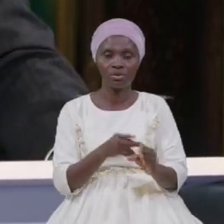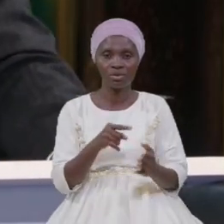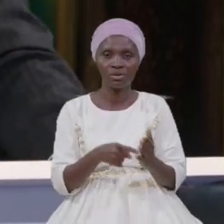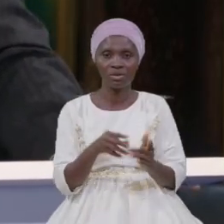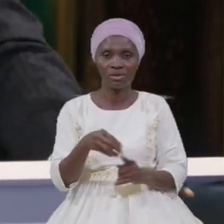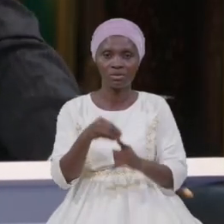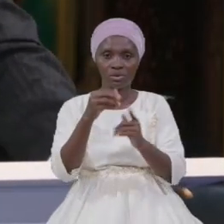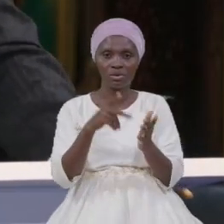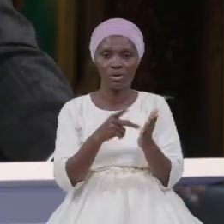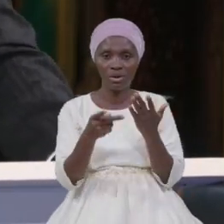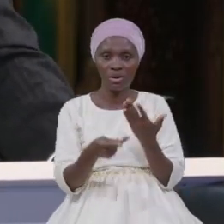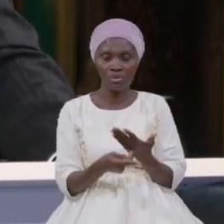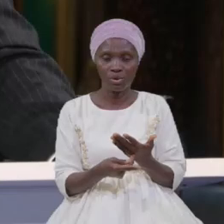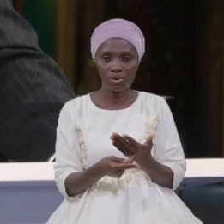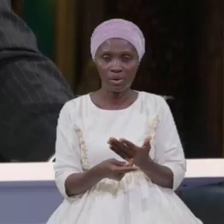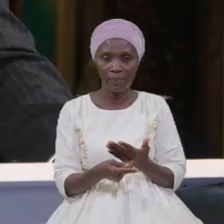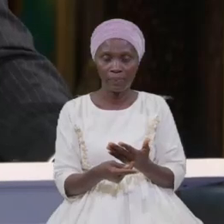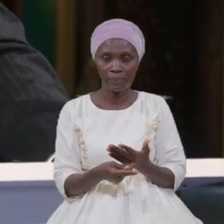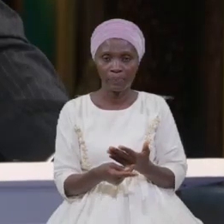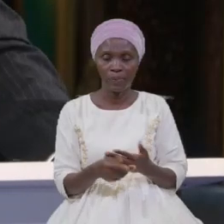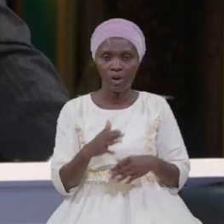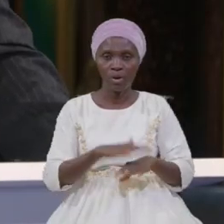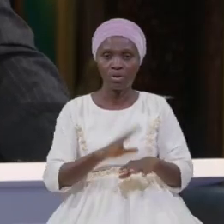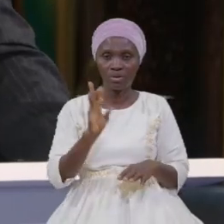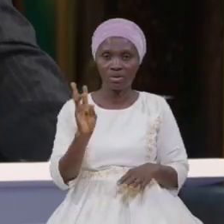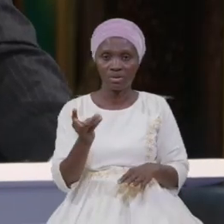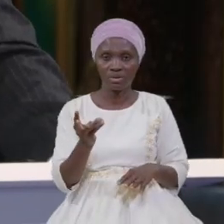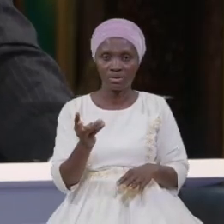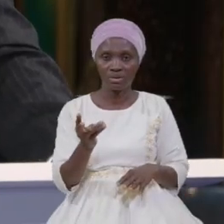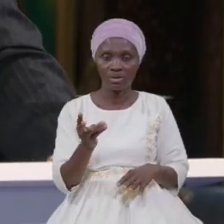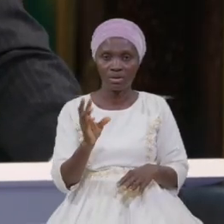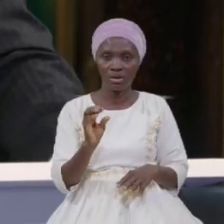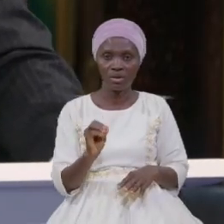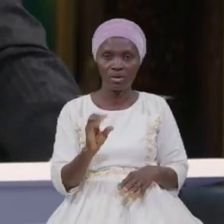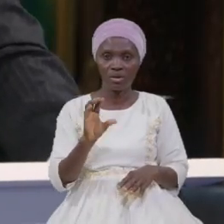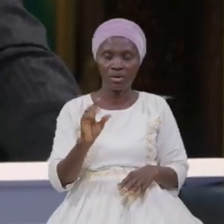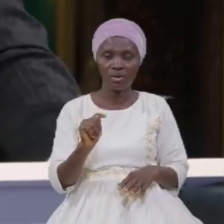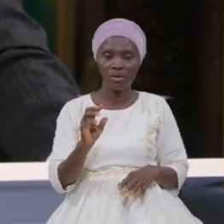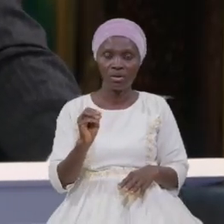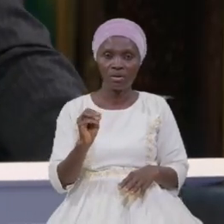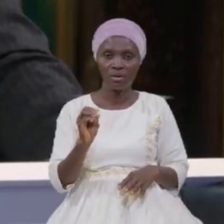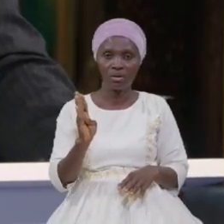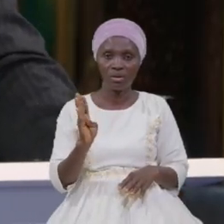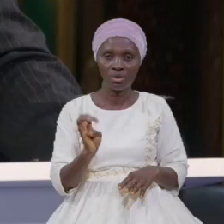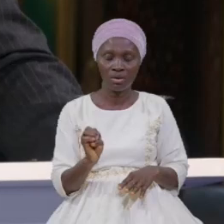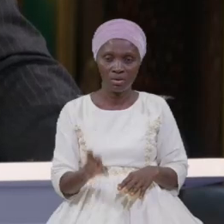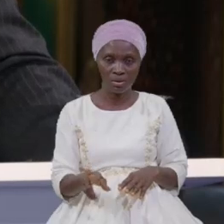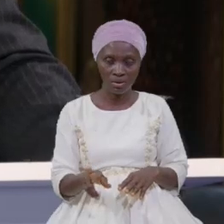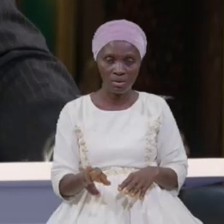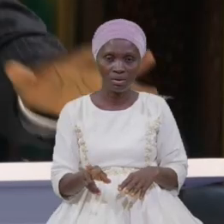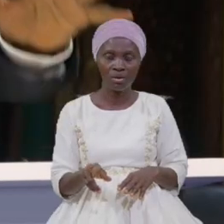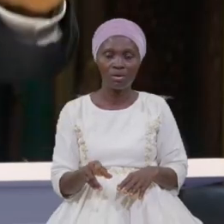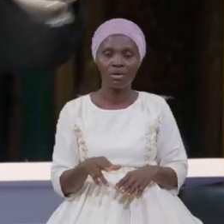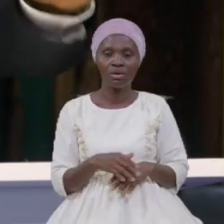Banquet on Sunday, 6th October, will be holding at